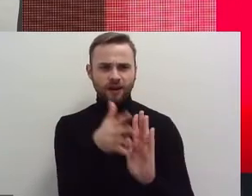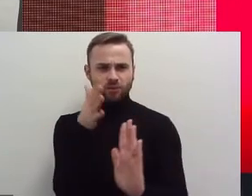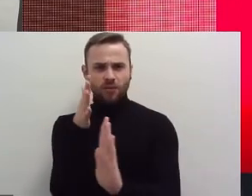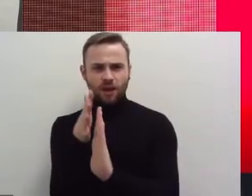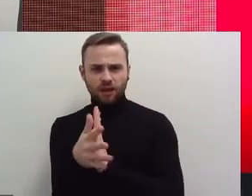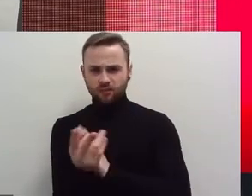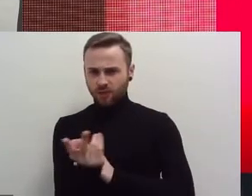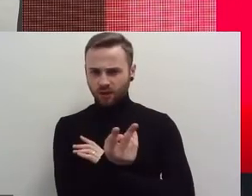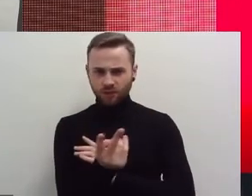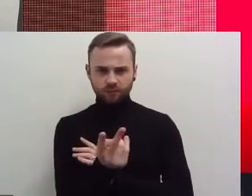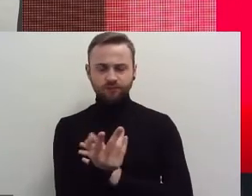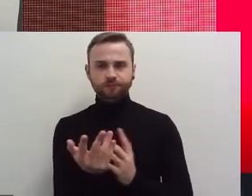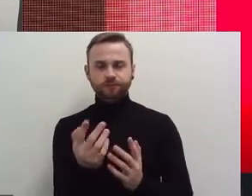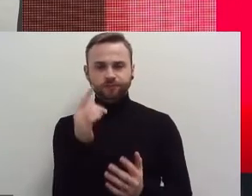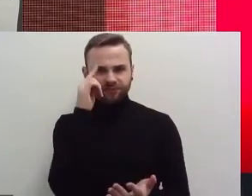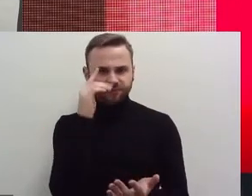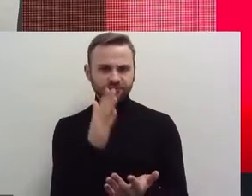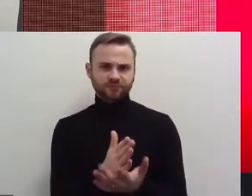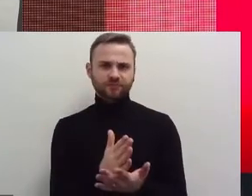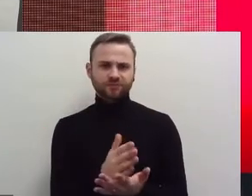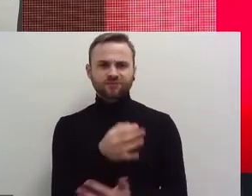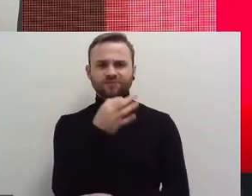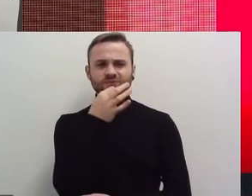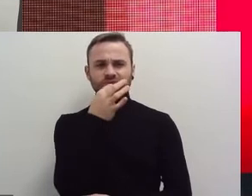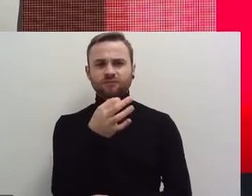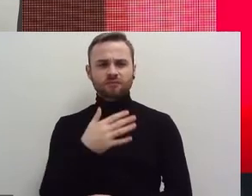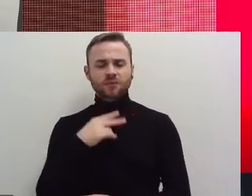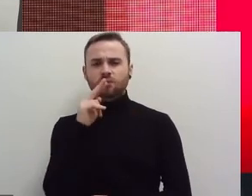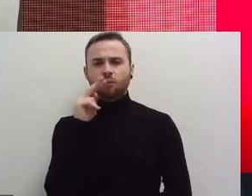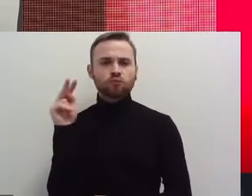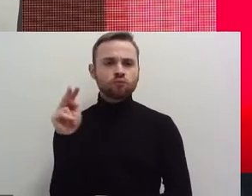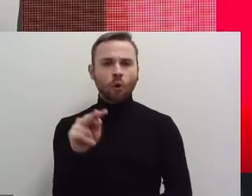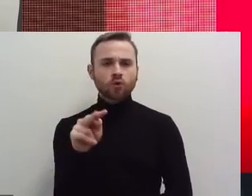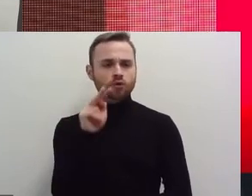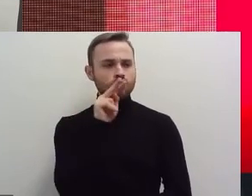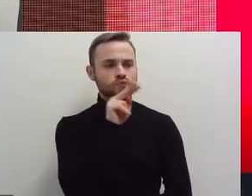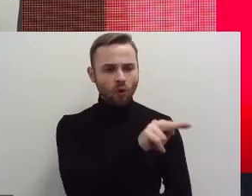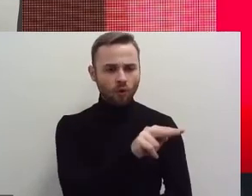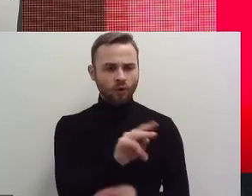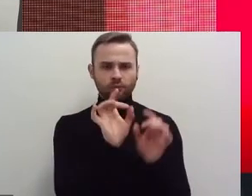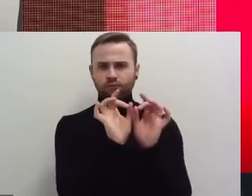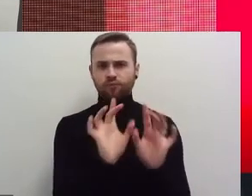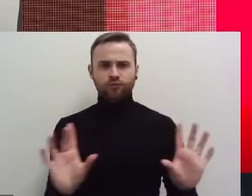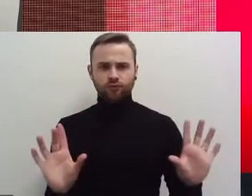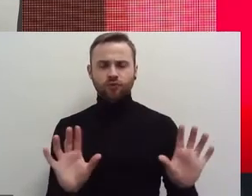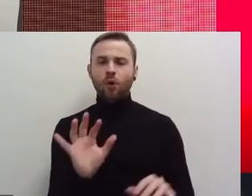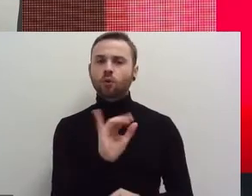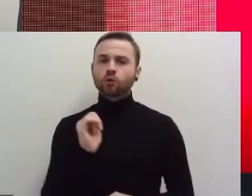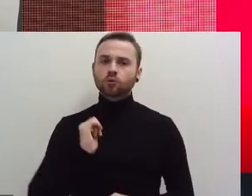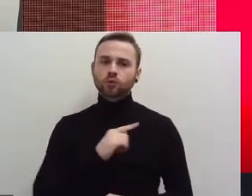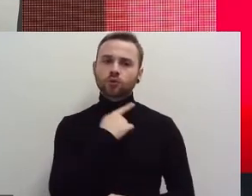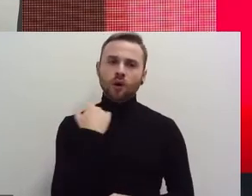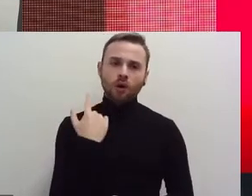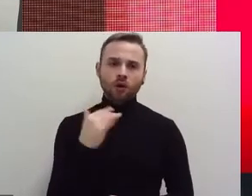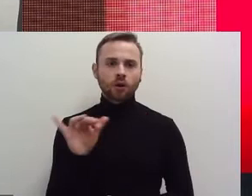is there and, well, there are more of them, so, well, and then there are who are less, and that I think that